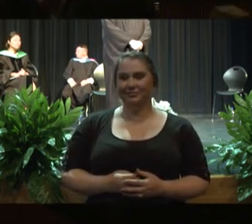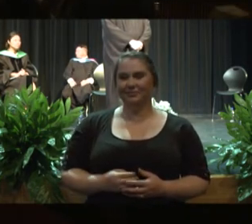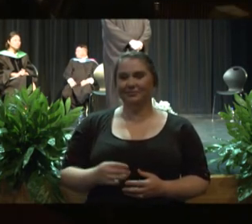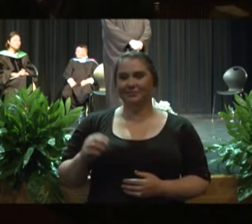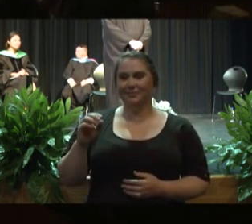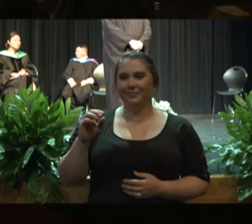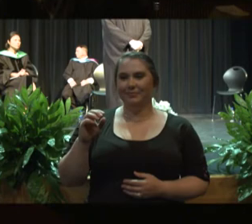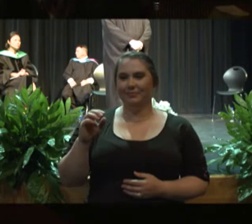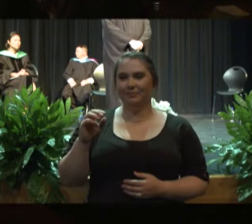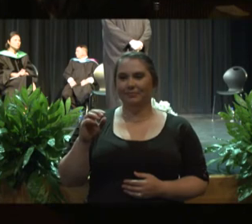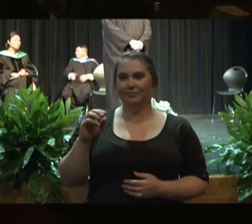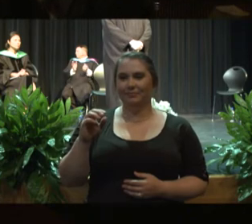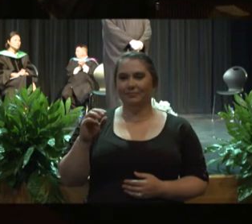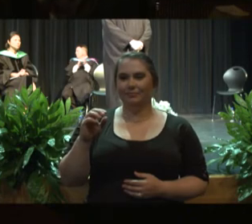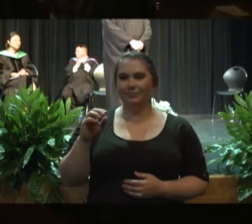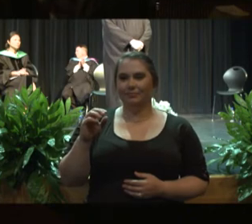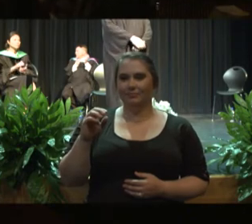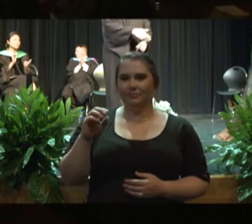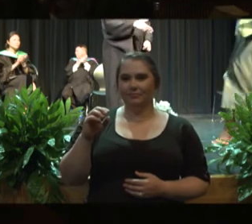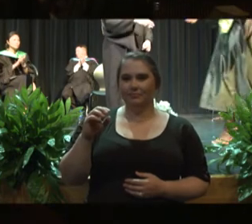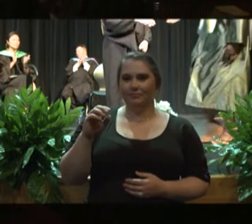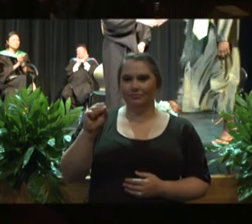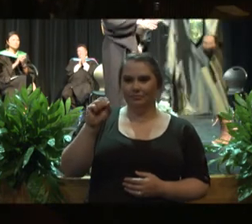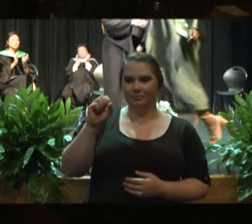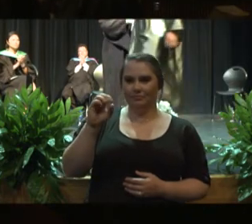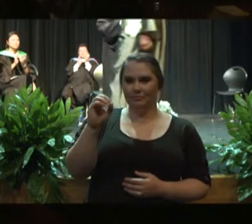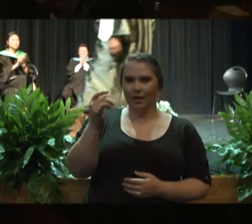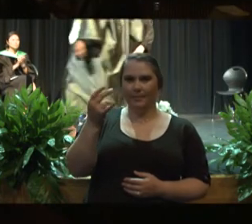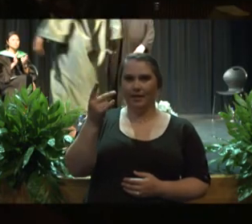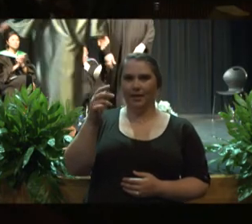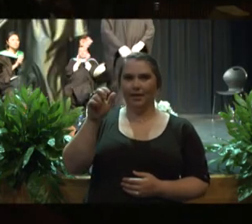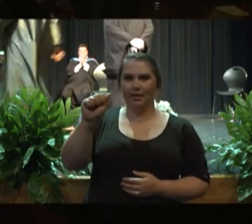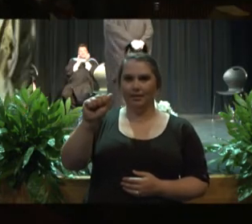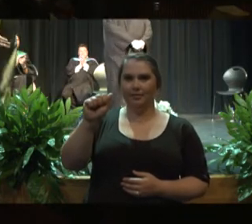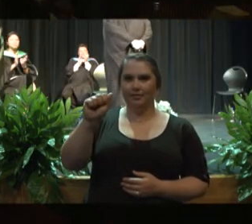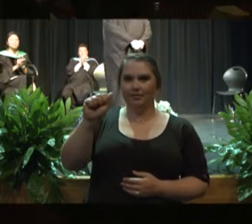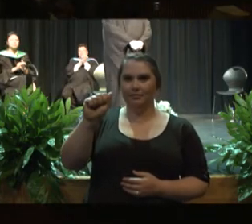Nasia Wine Washington.